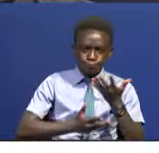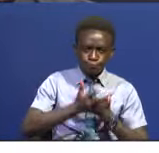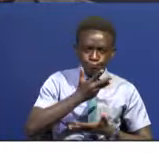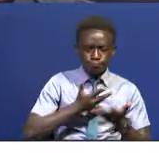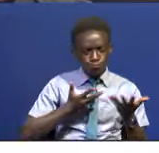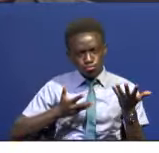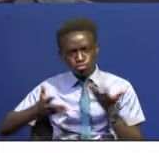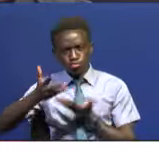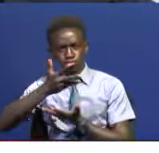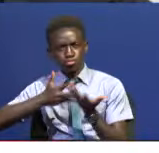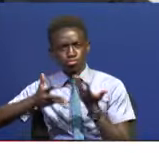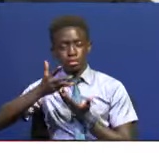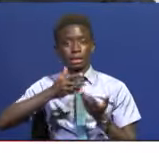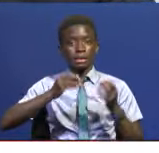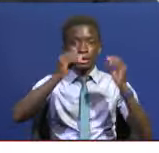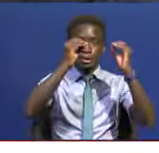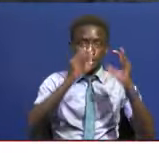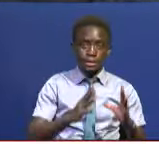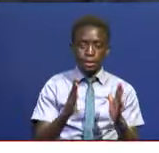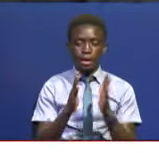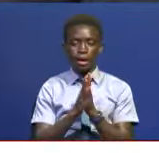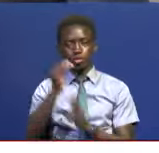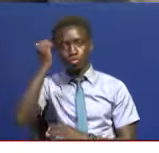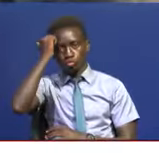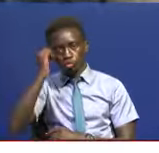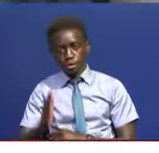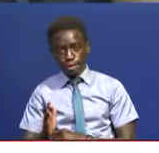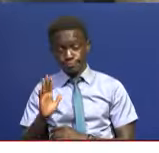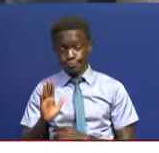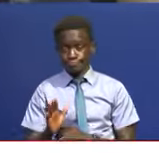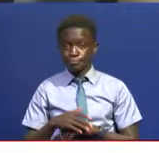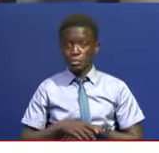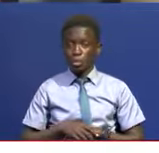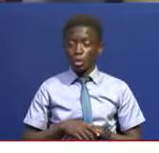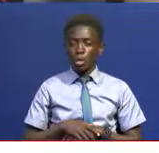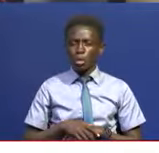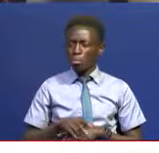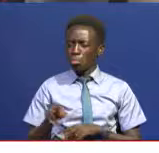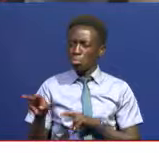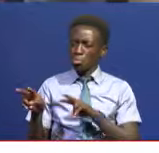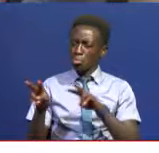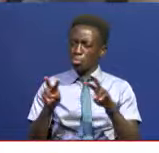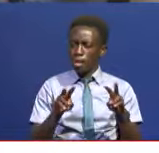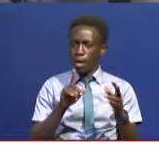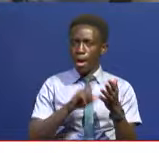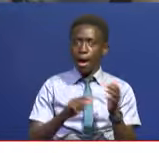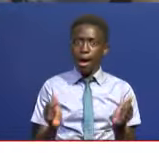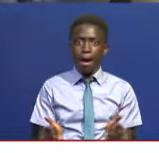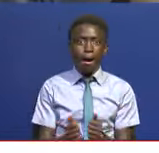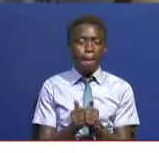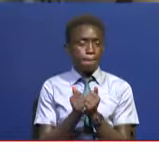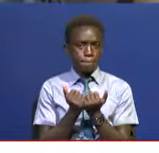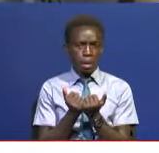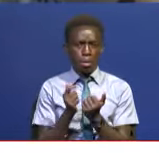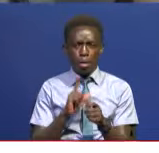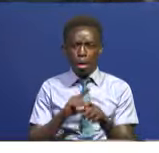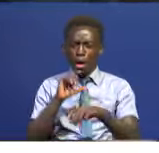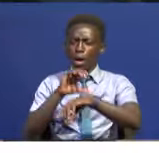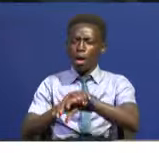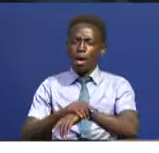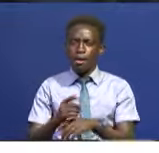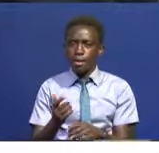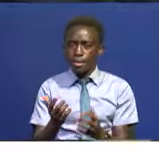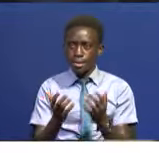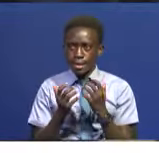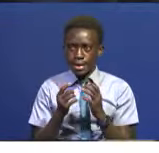and the students. And what has happened is so much has come out, so that we can have a deeper understanding of